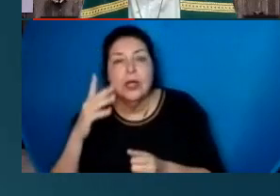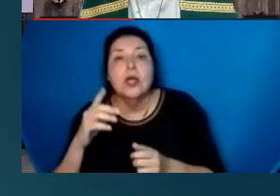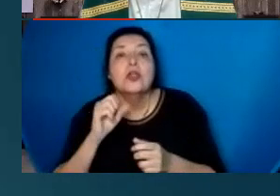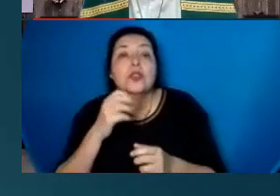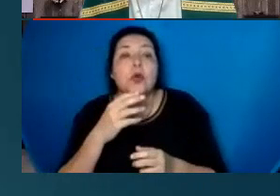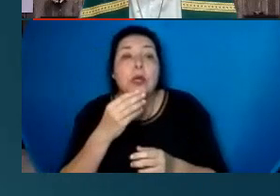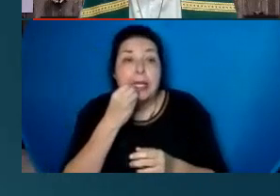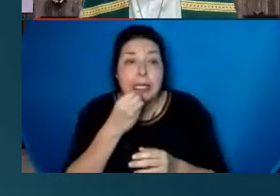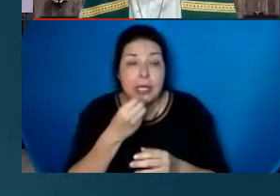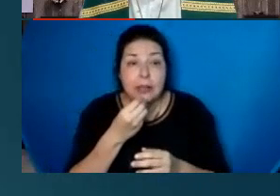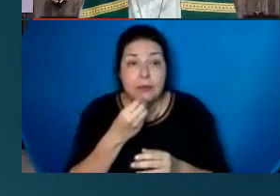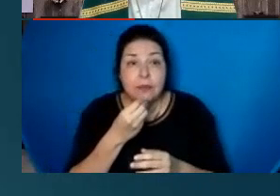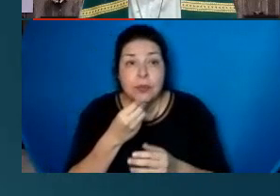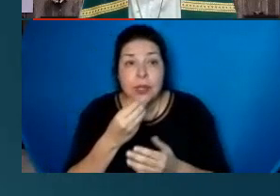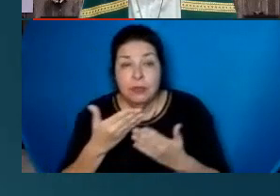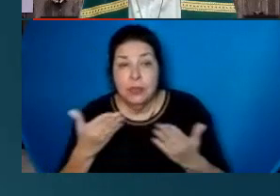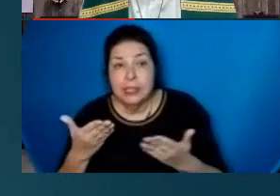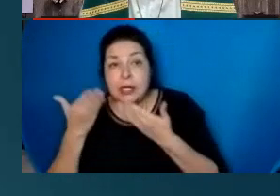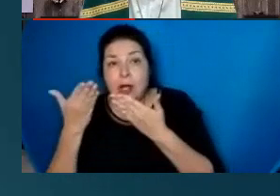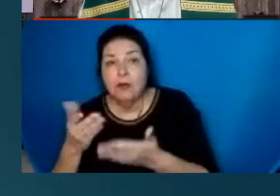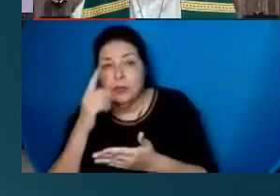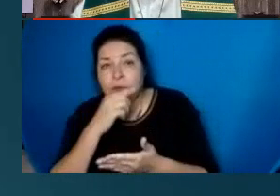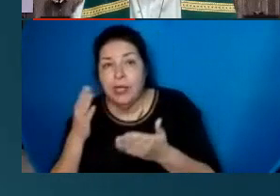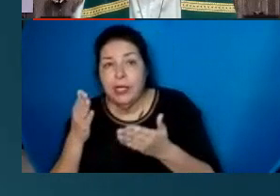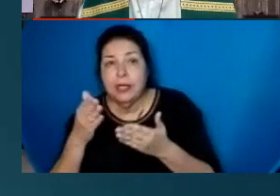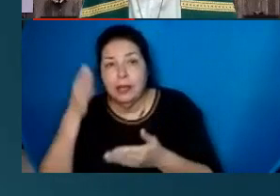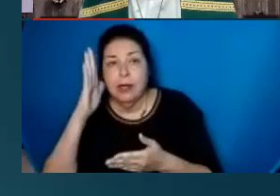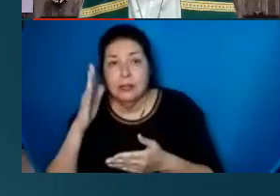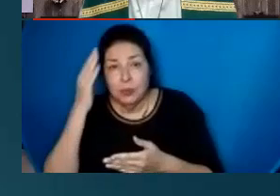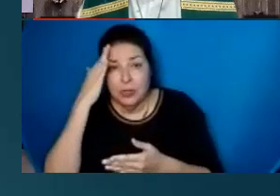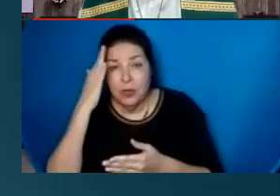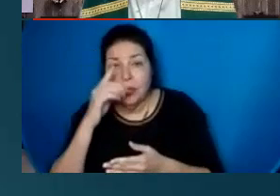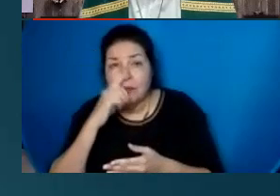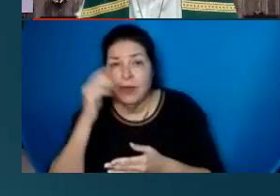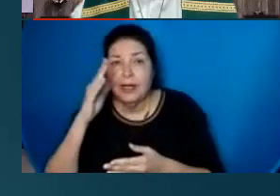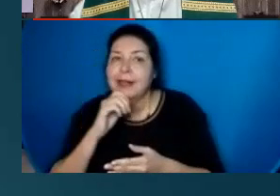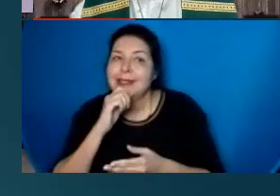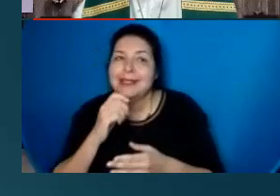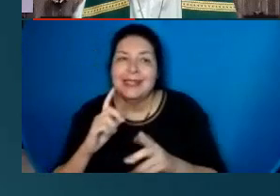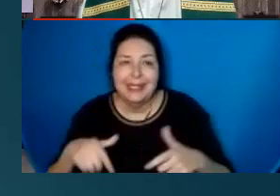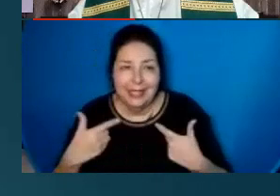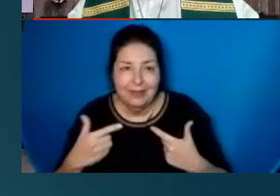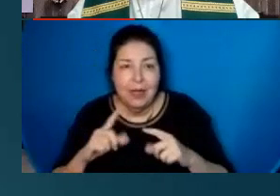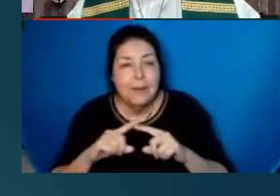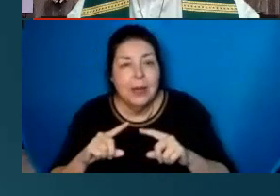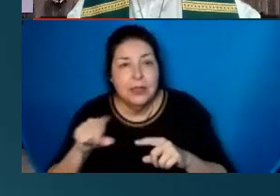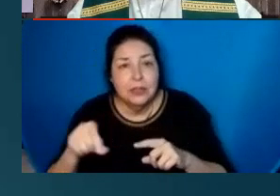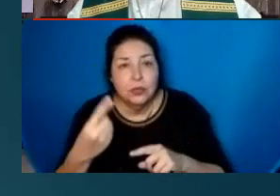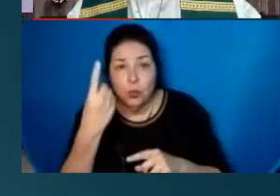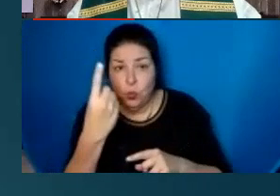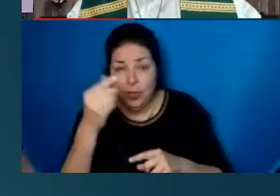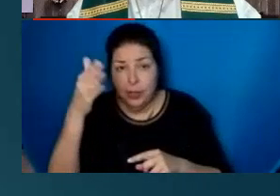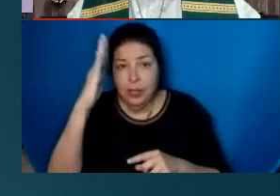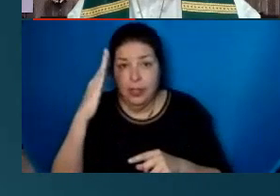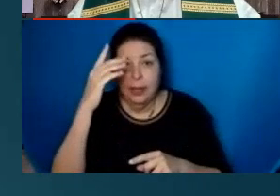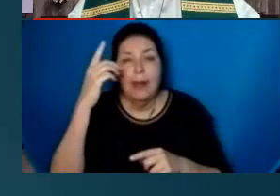to idols, we know that an idol is no real existence, and that there is no God but one. For